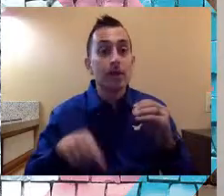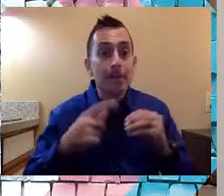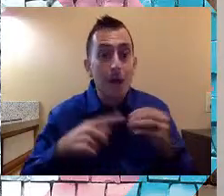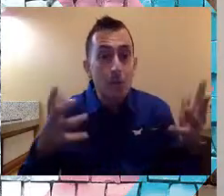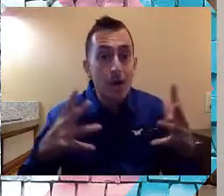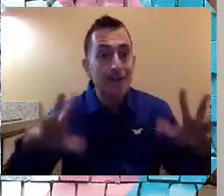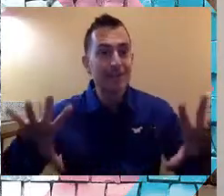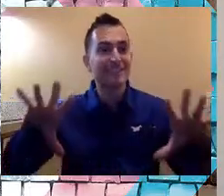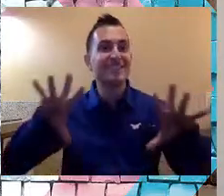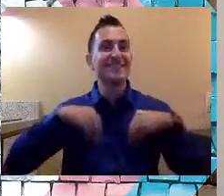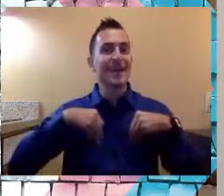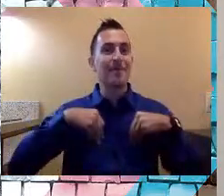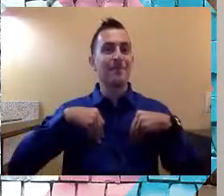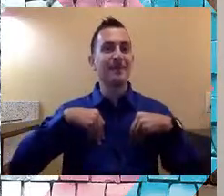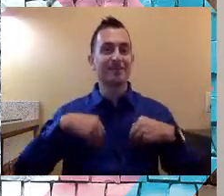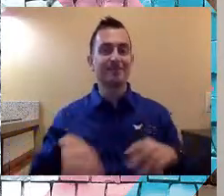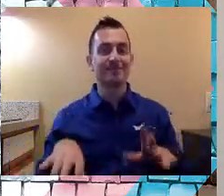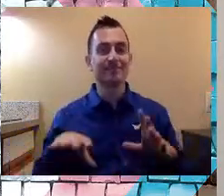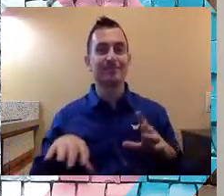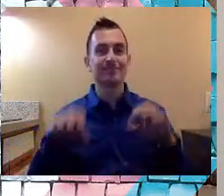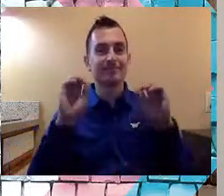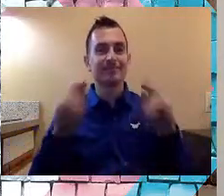So excited.